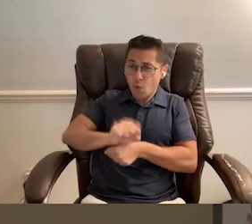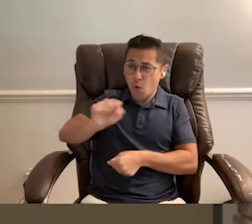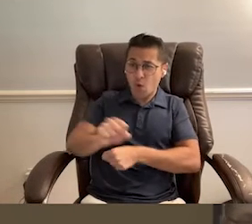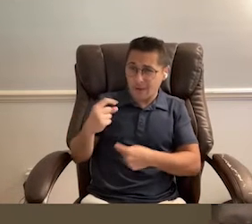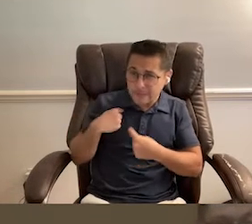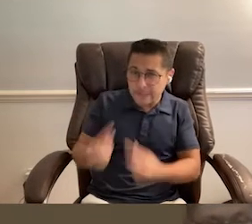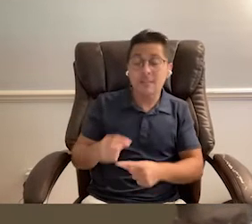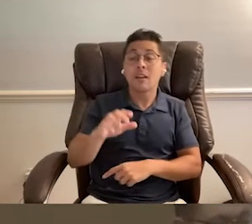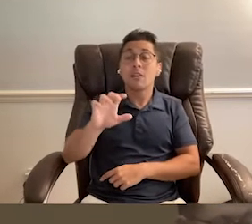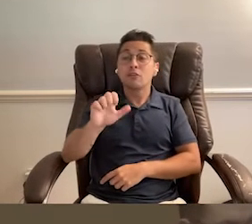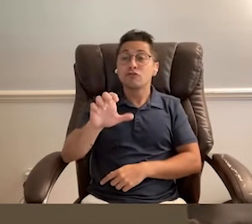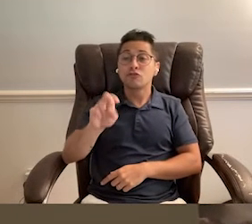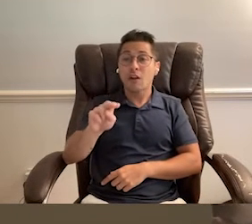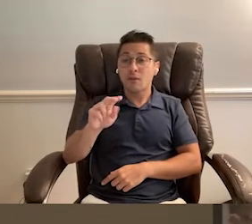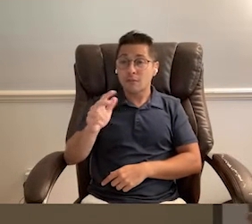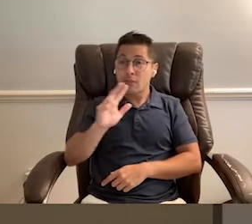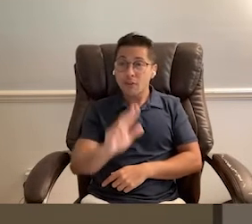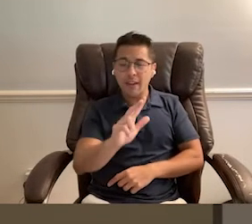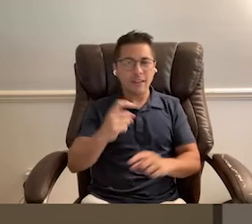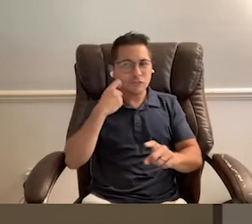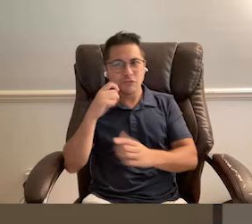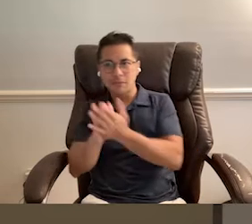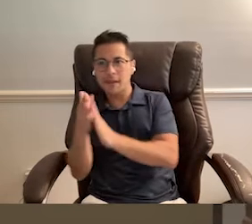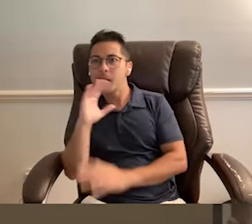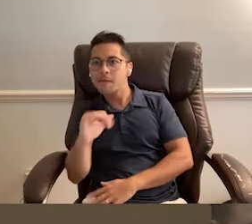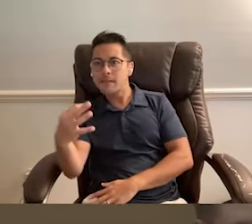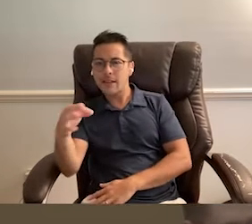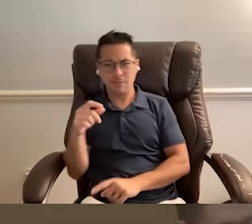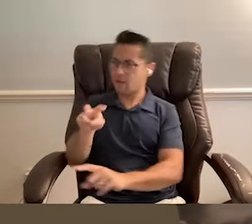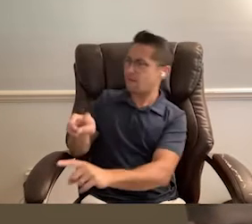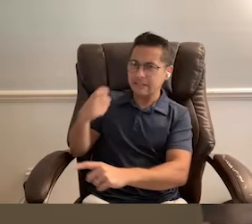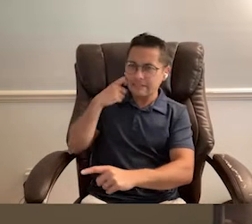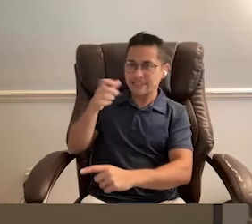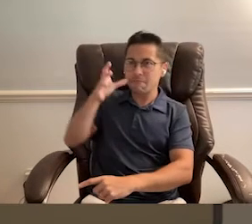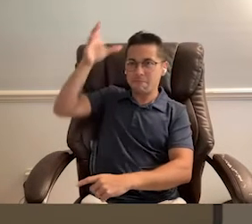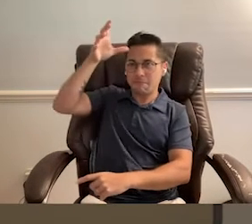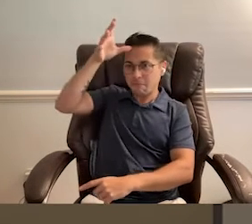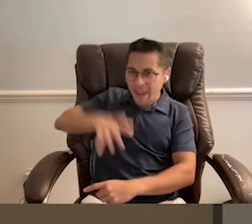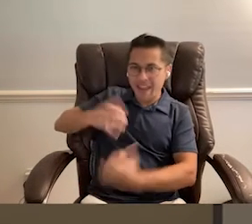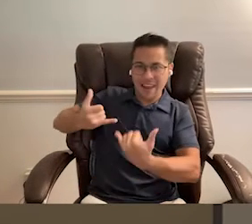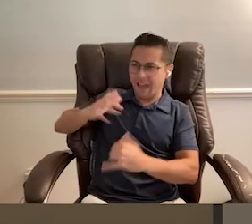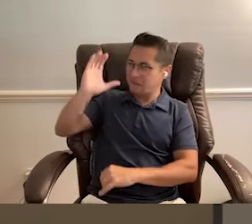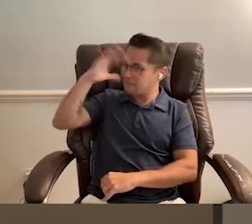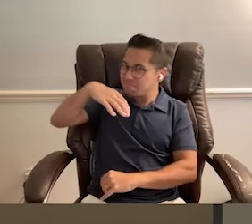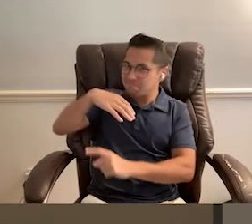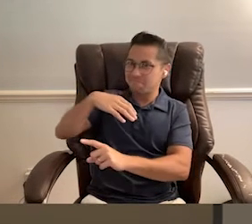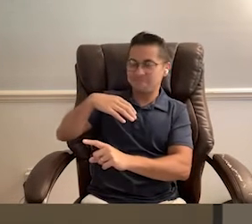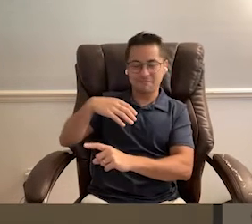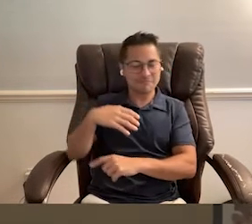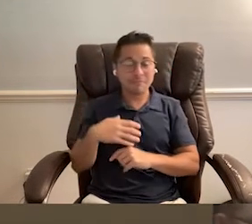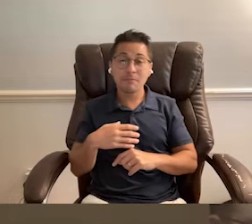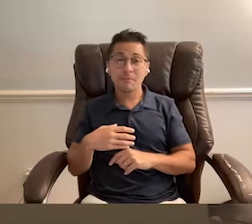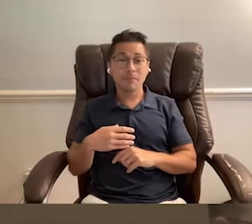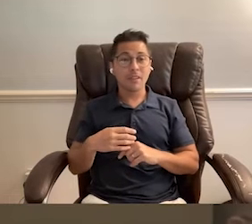he just turned 19. I saw a picture of him, and like, he's a man now. It's so weird. But you know, we have her, and she's saving for